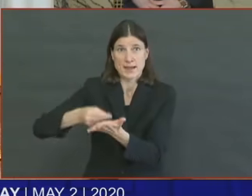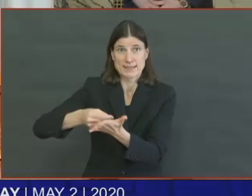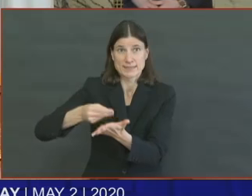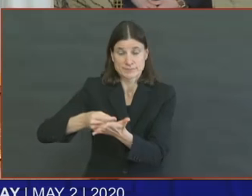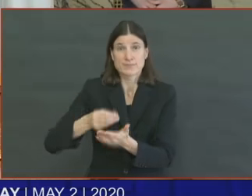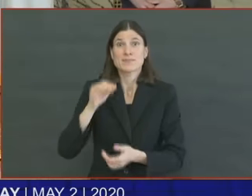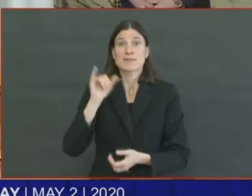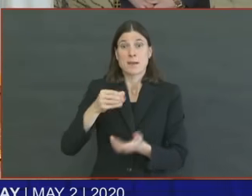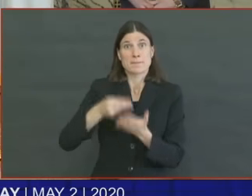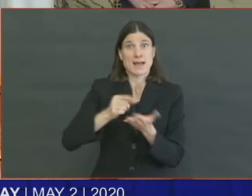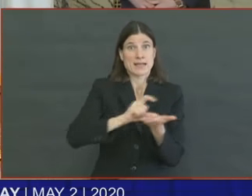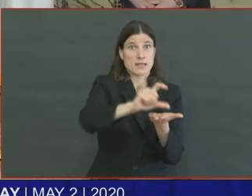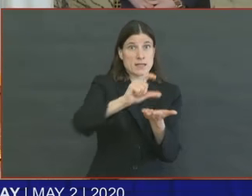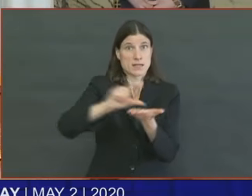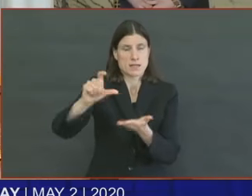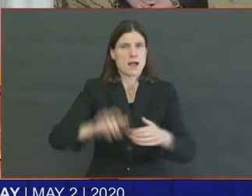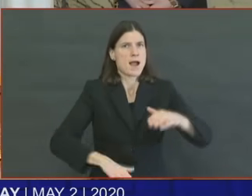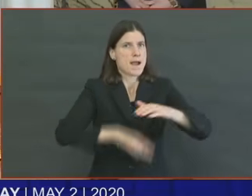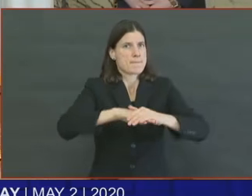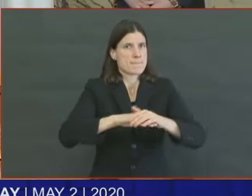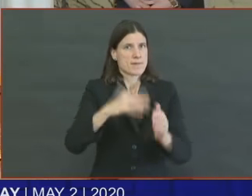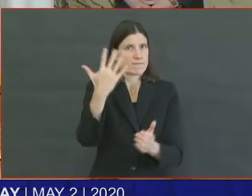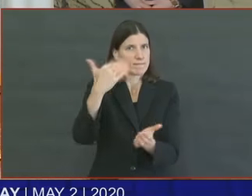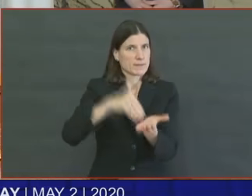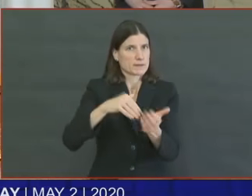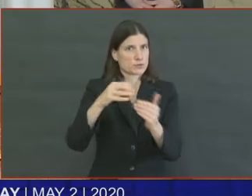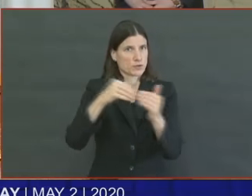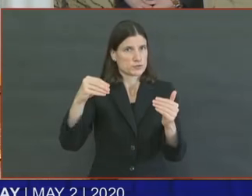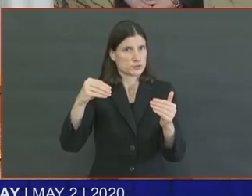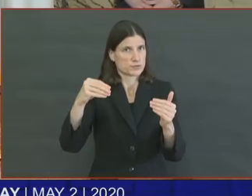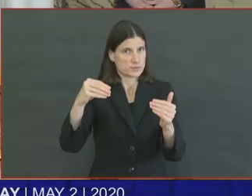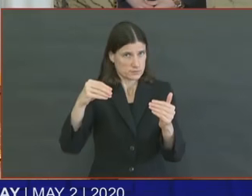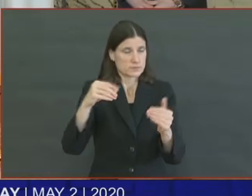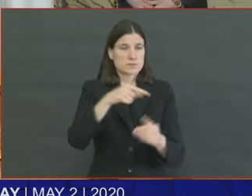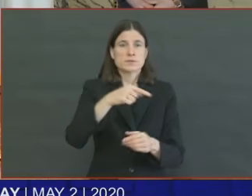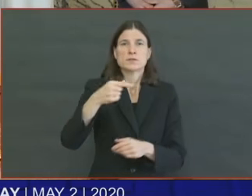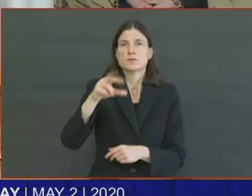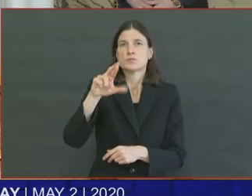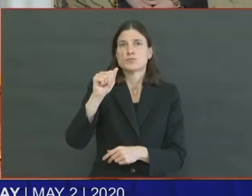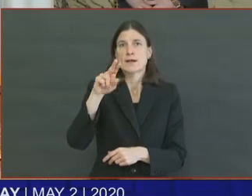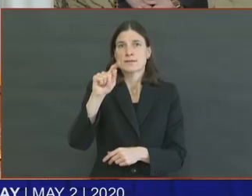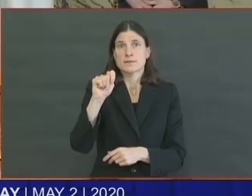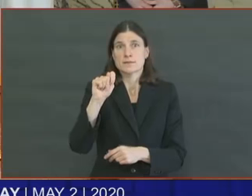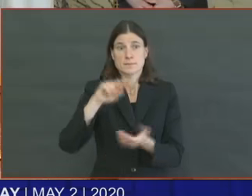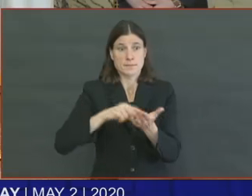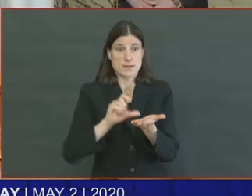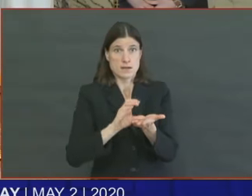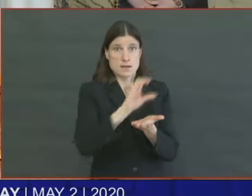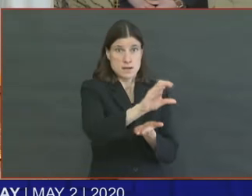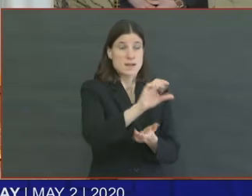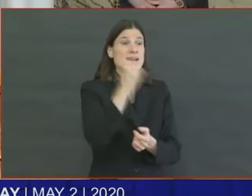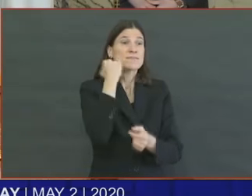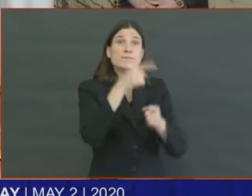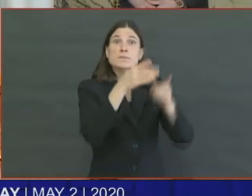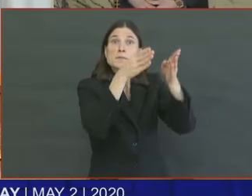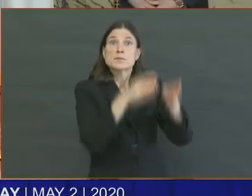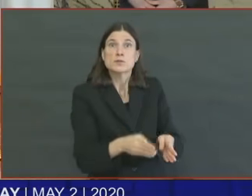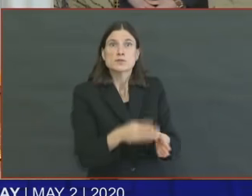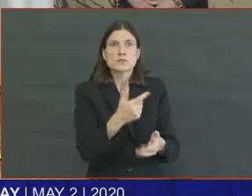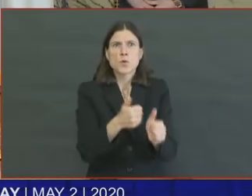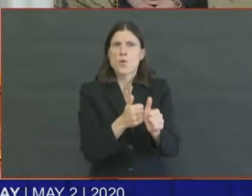past due rental payments and other fees. So I want to be clear, this is not money to help you make,